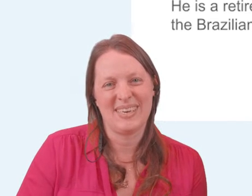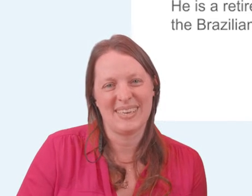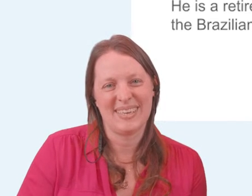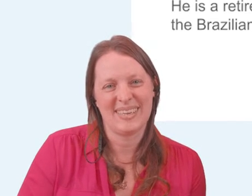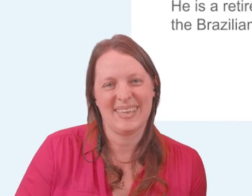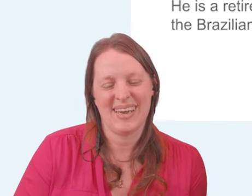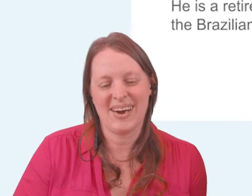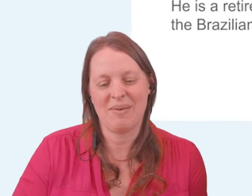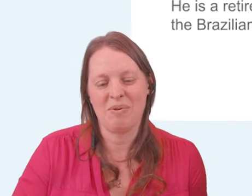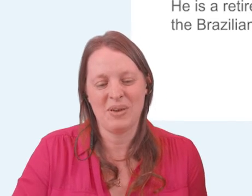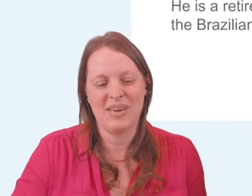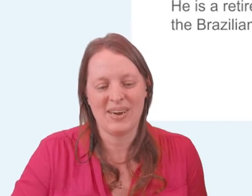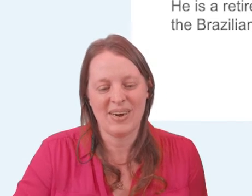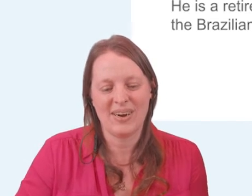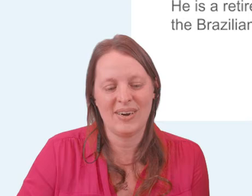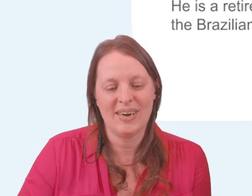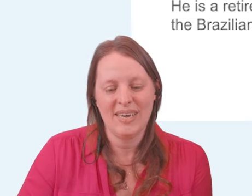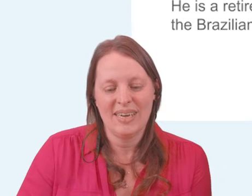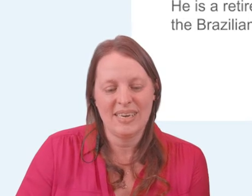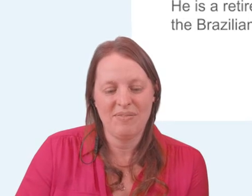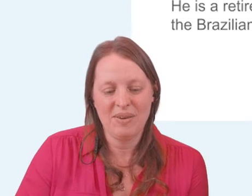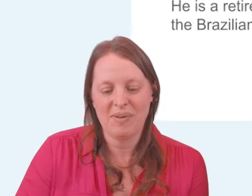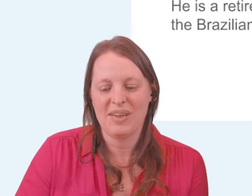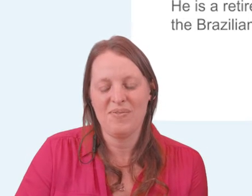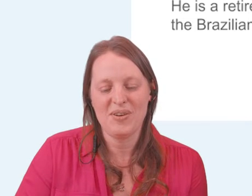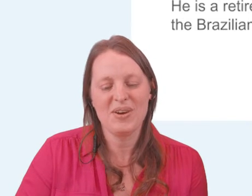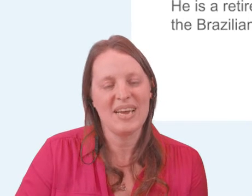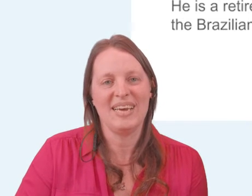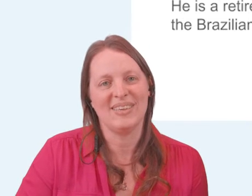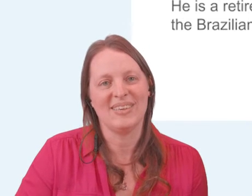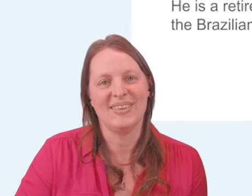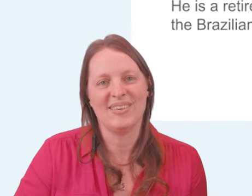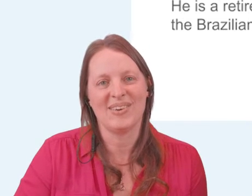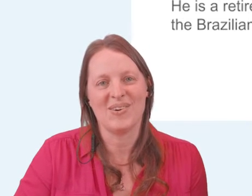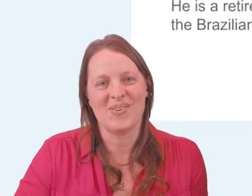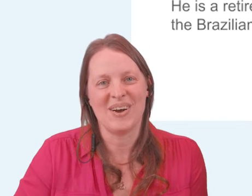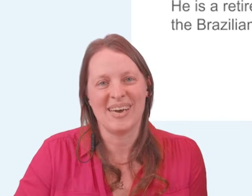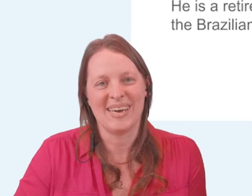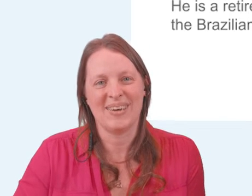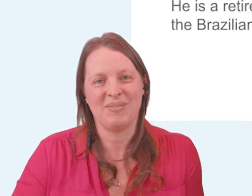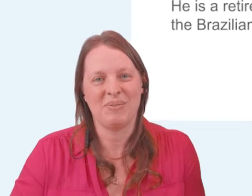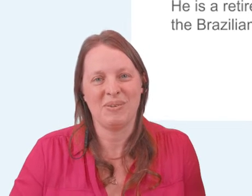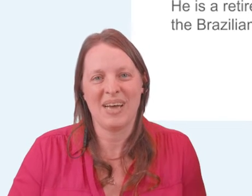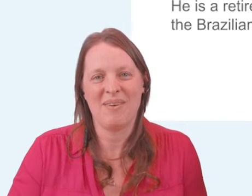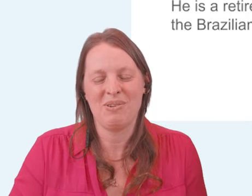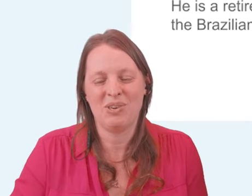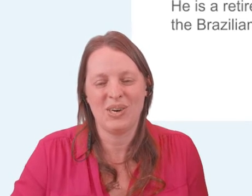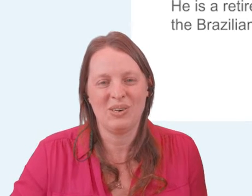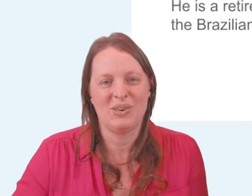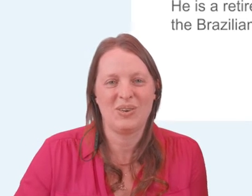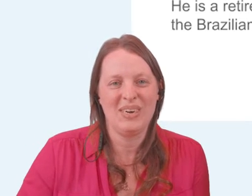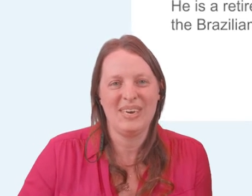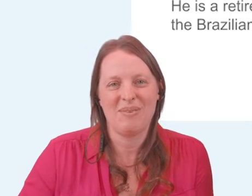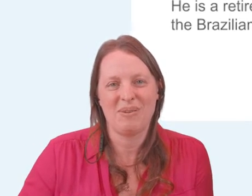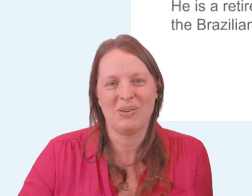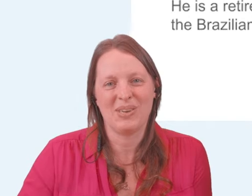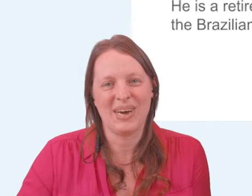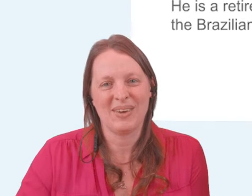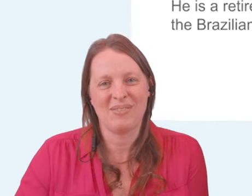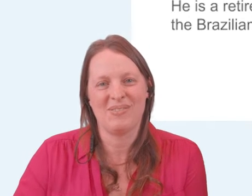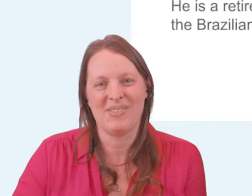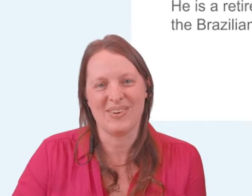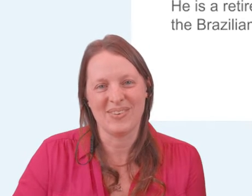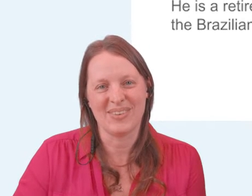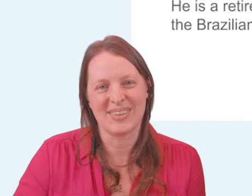going to show. All right, well, we are definitely ready for your cases, so we will have you share your screen and we will